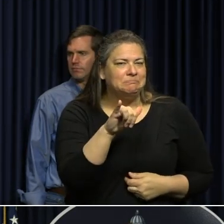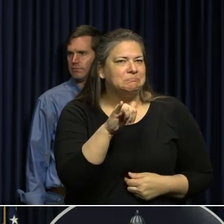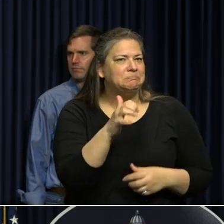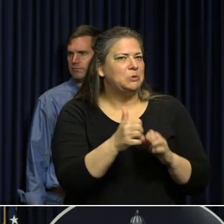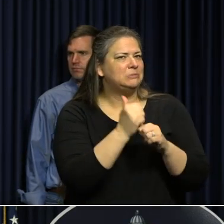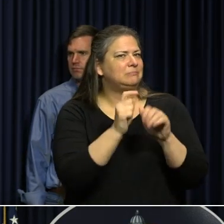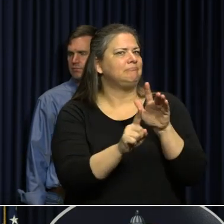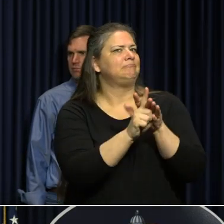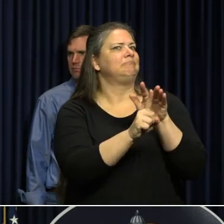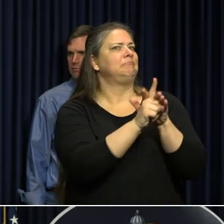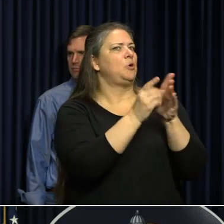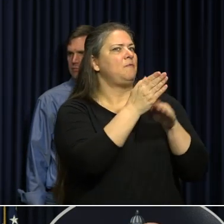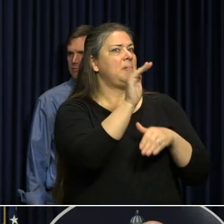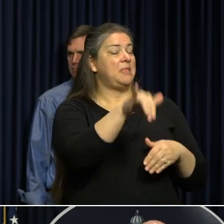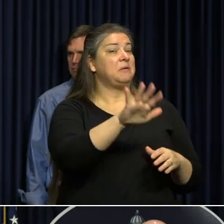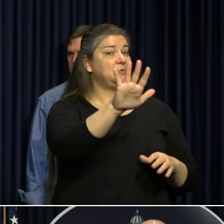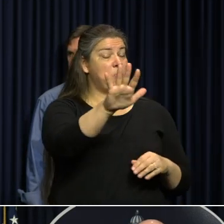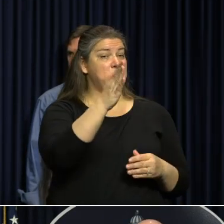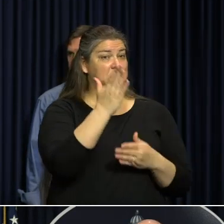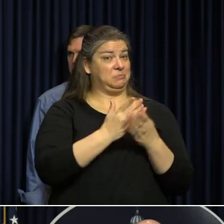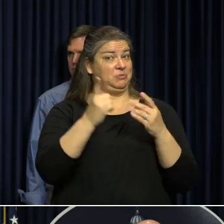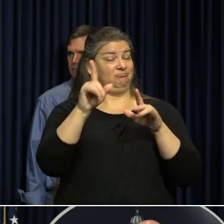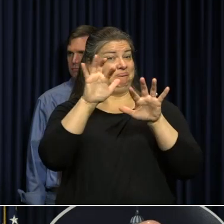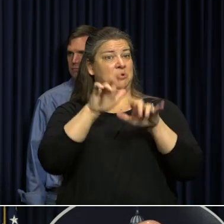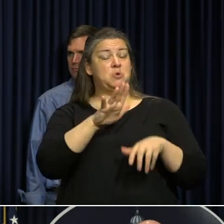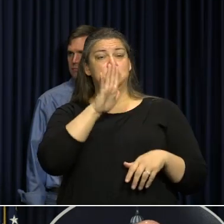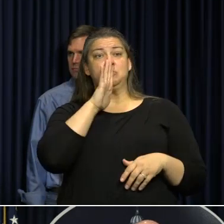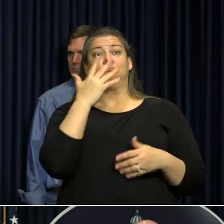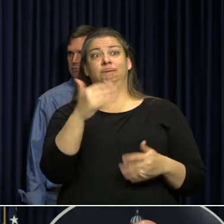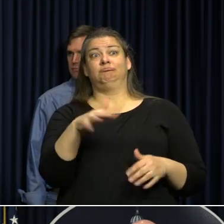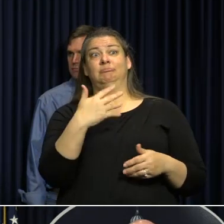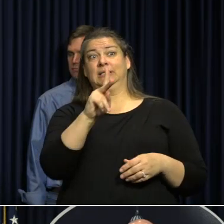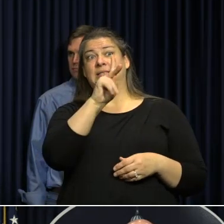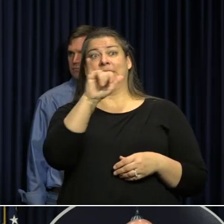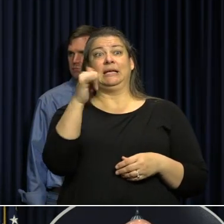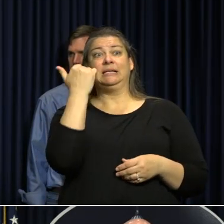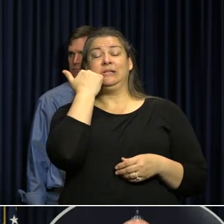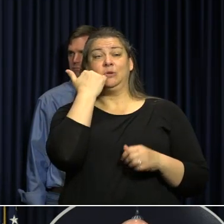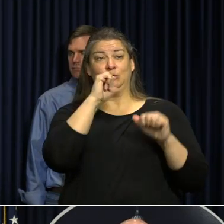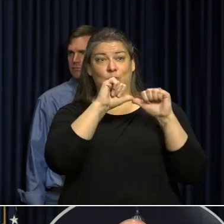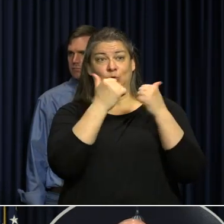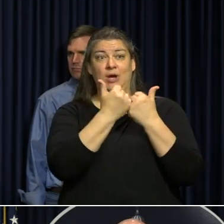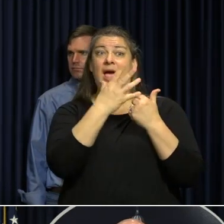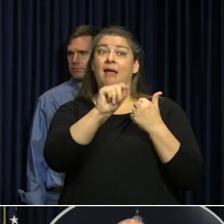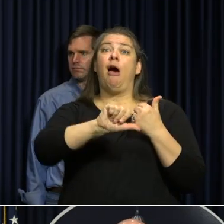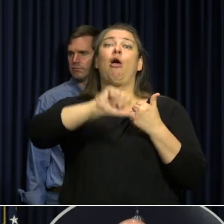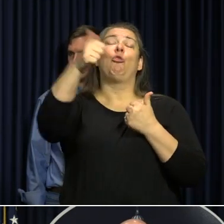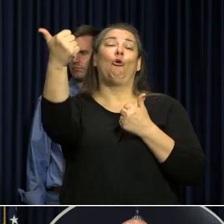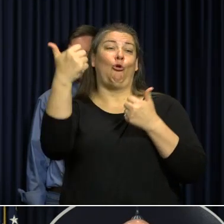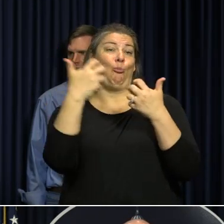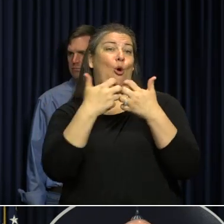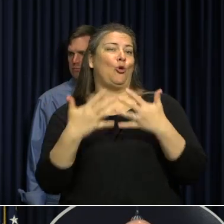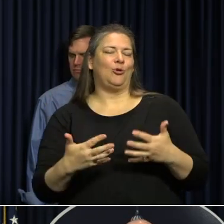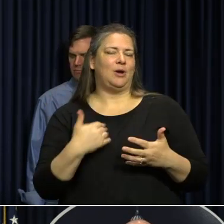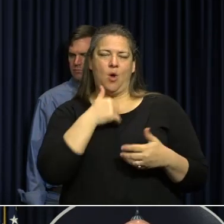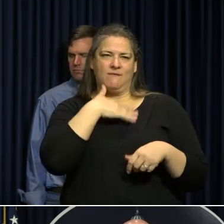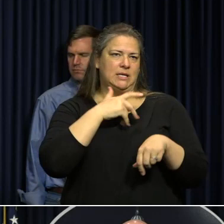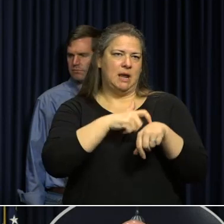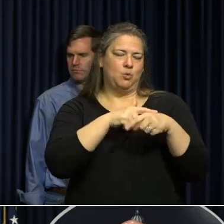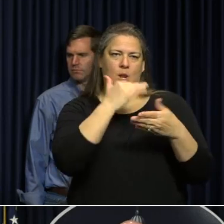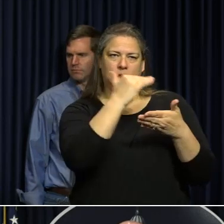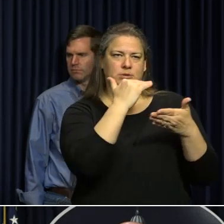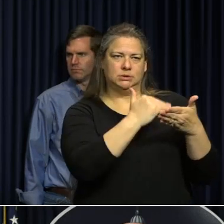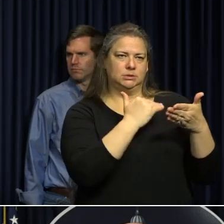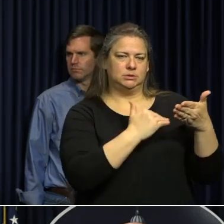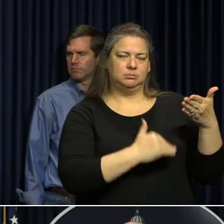a very well thought out proposal from the Kentucky Dental Association and a number of other partners who I just don't have time to list